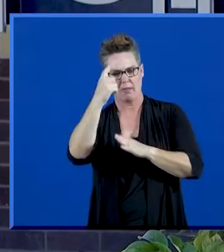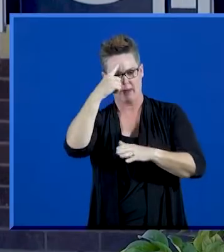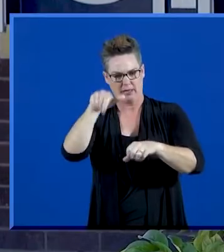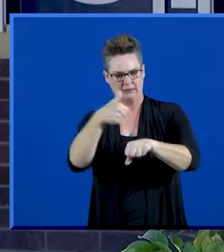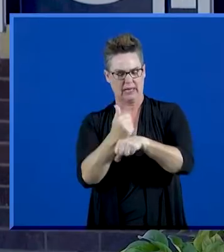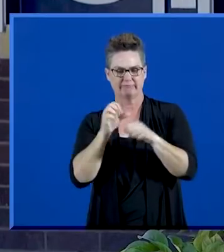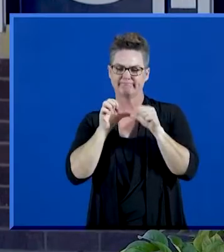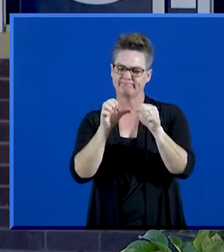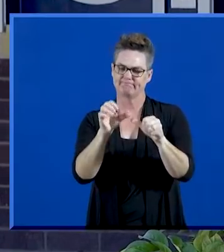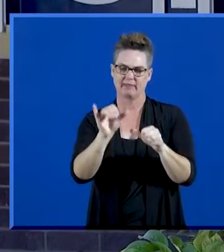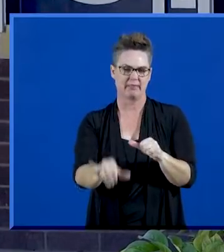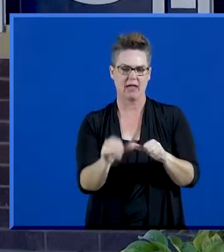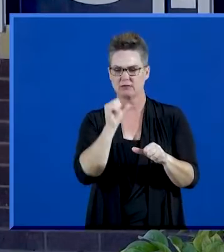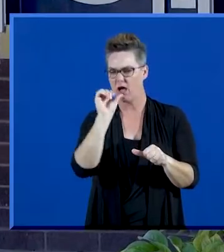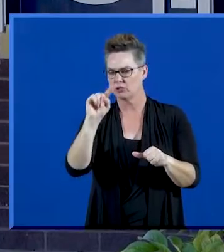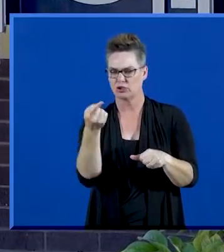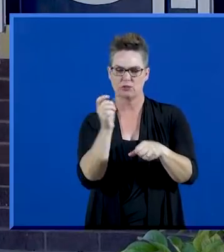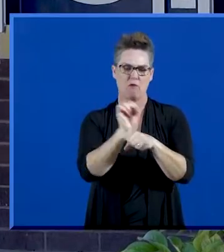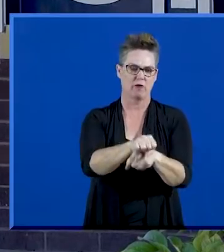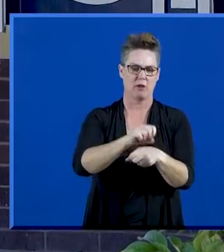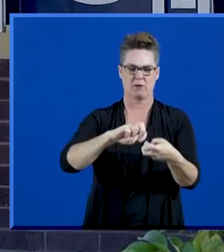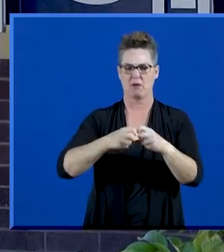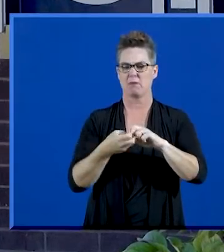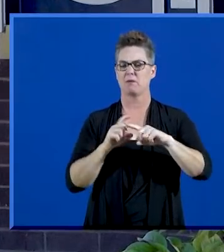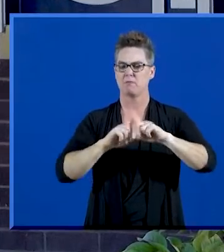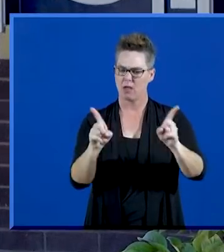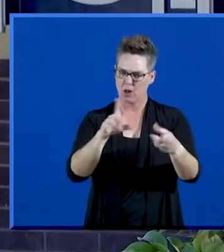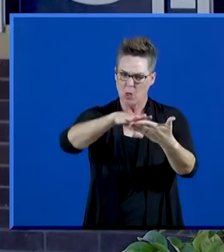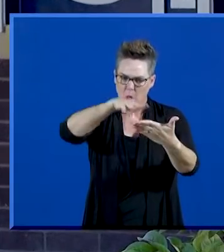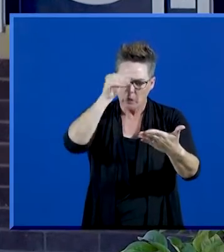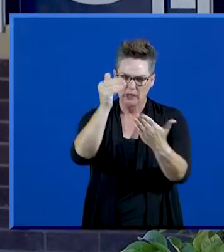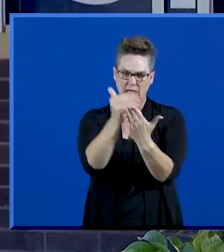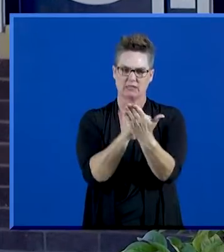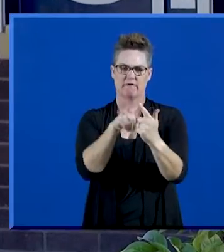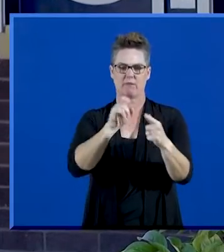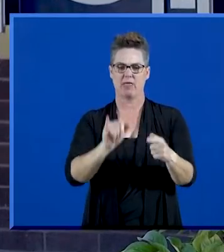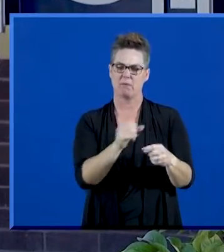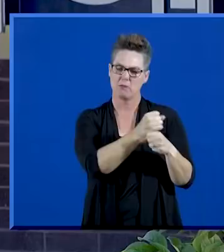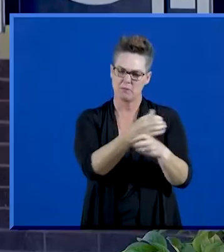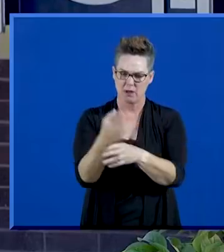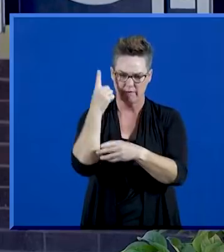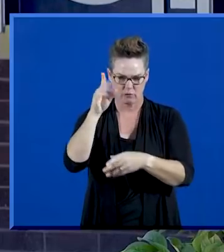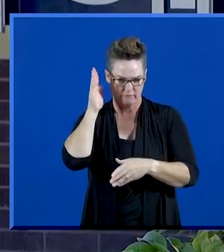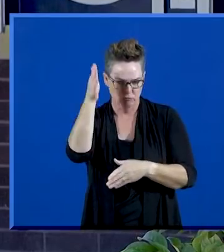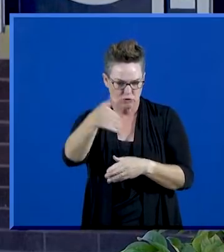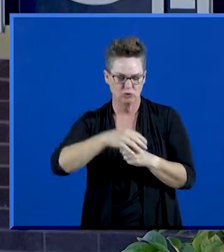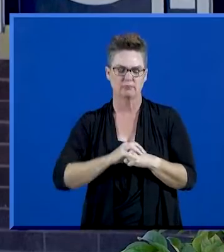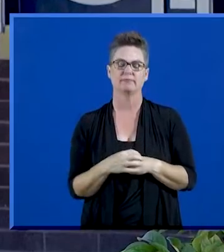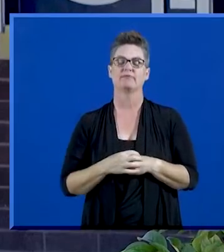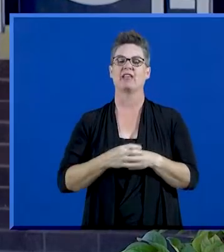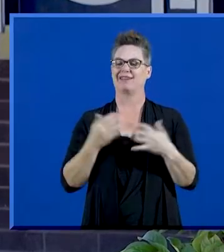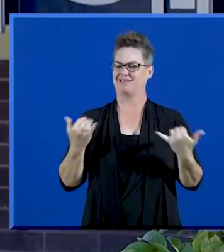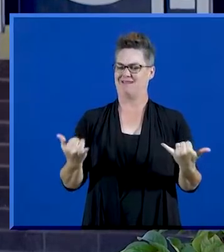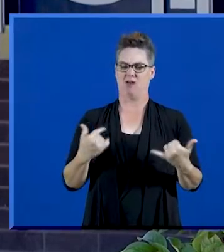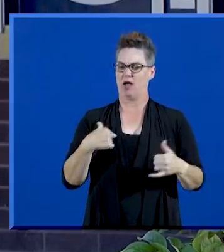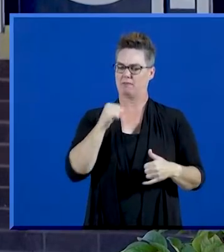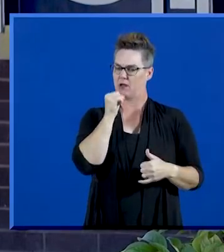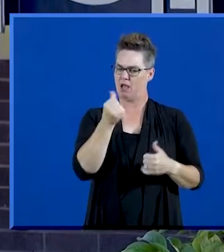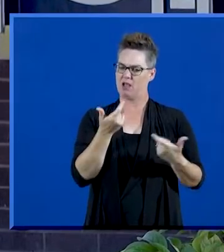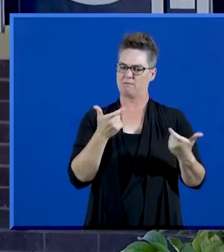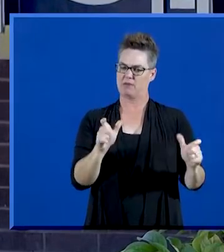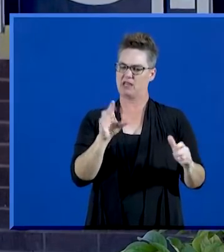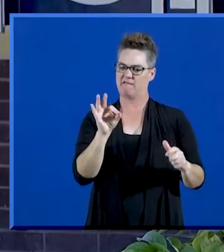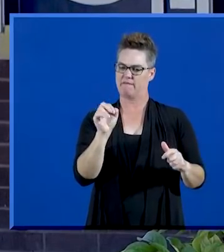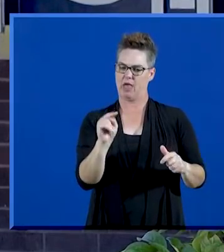growth mindset means. Keeping a growth mindset means not just to overcome a problem, but to learn from it and prepare yourself for the